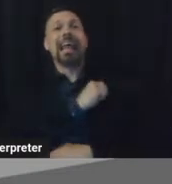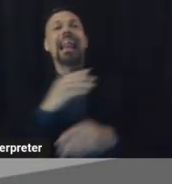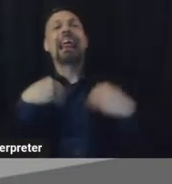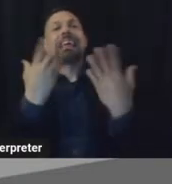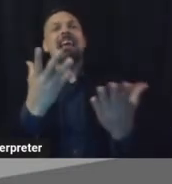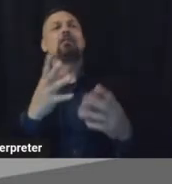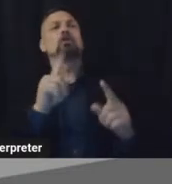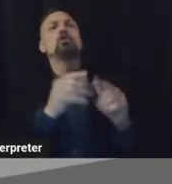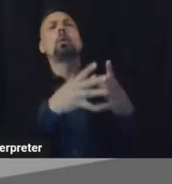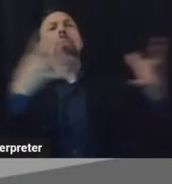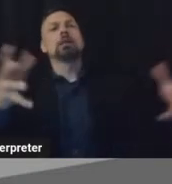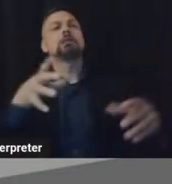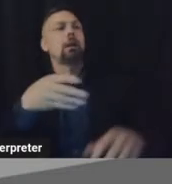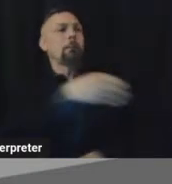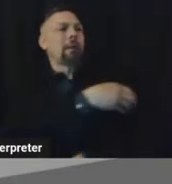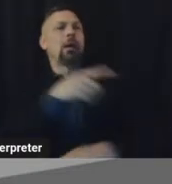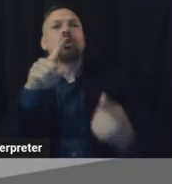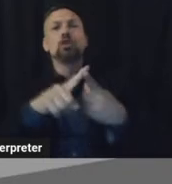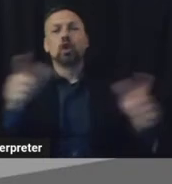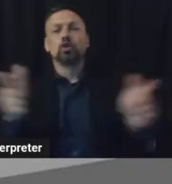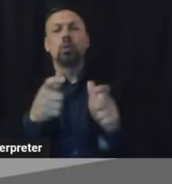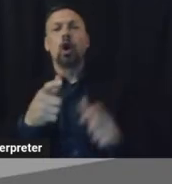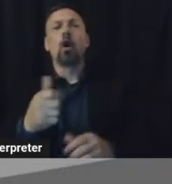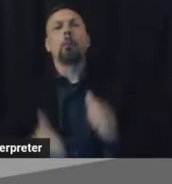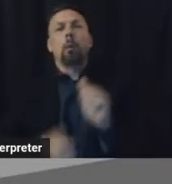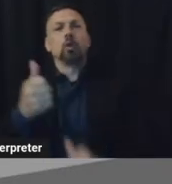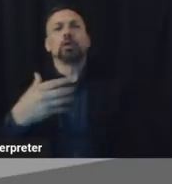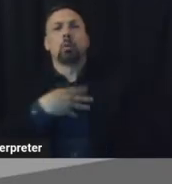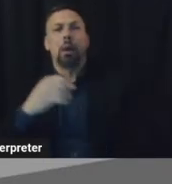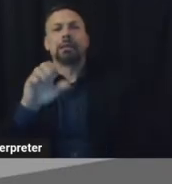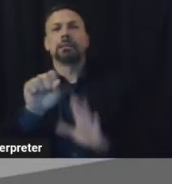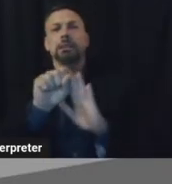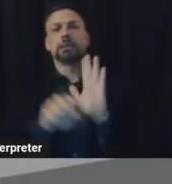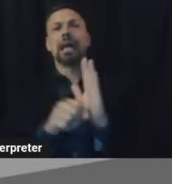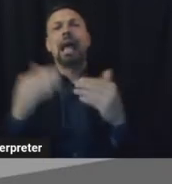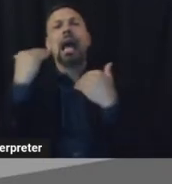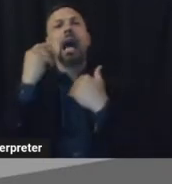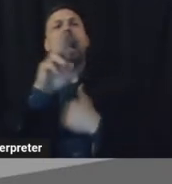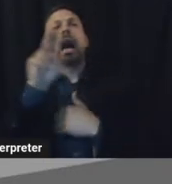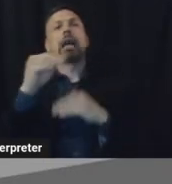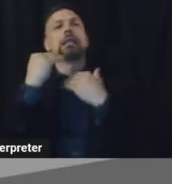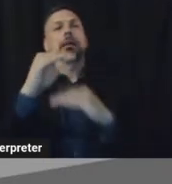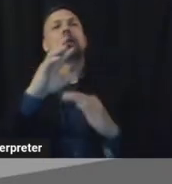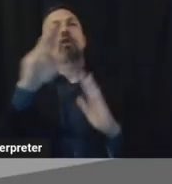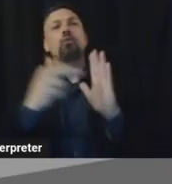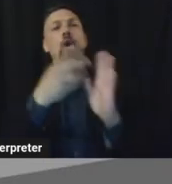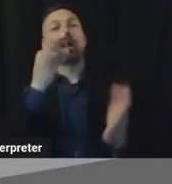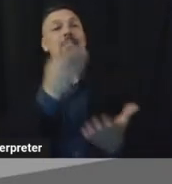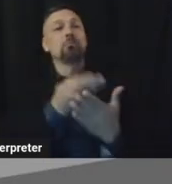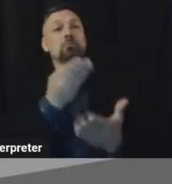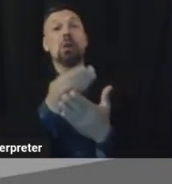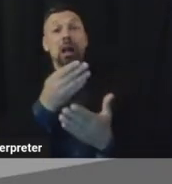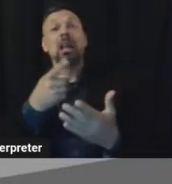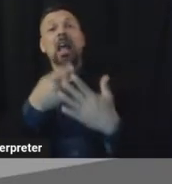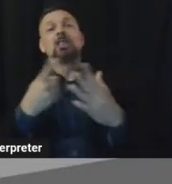small, largely white states. The unlimited role of money skews the system in favor of the rich. The